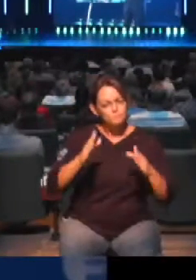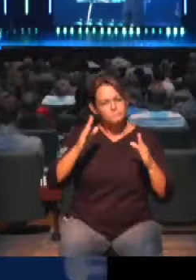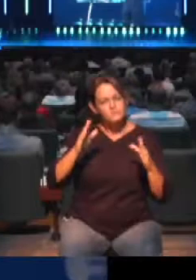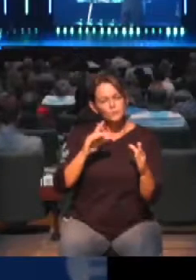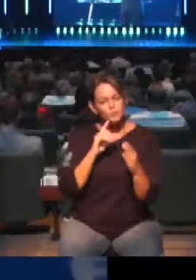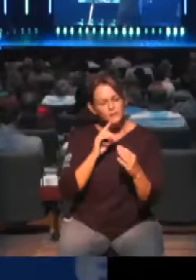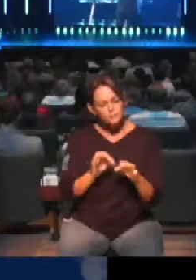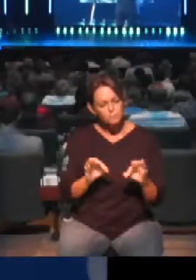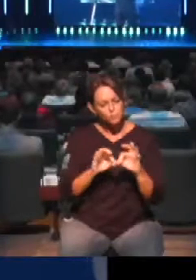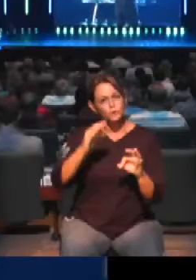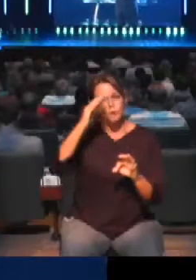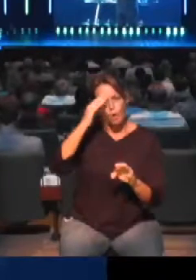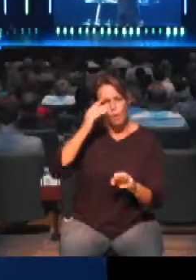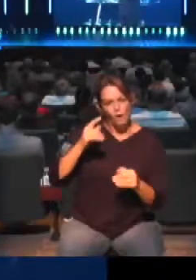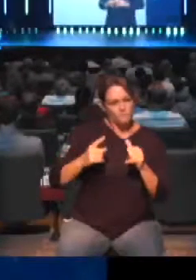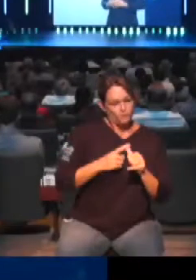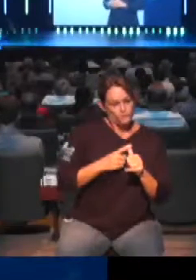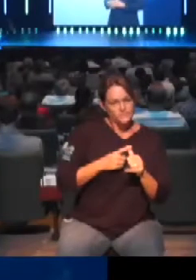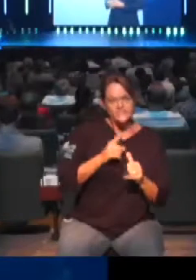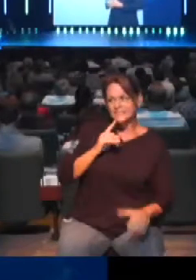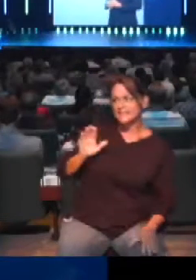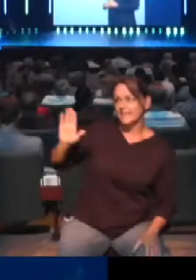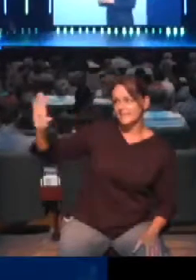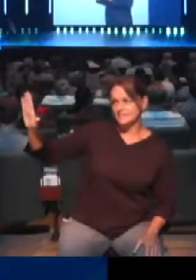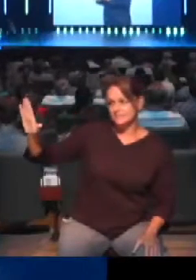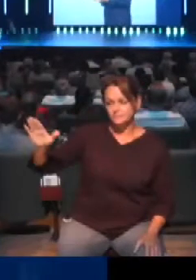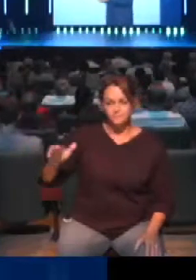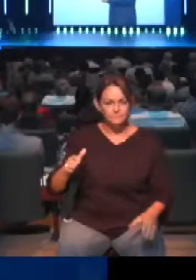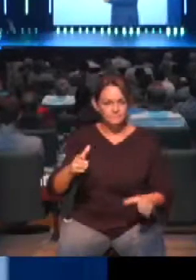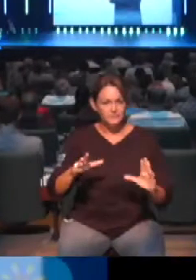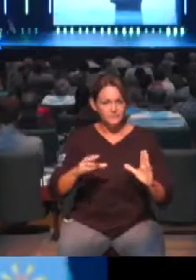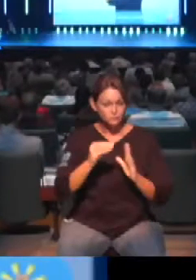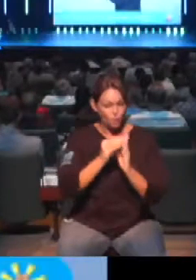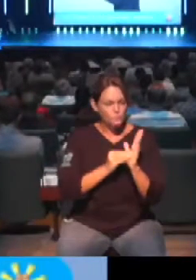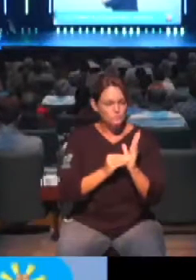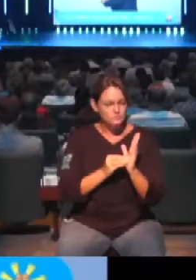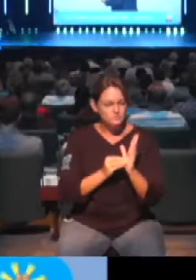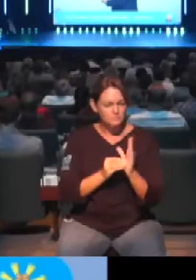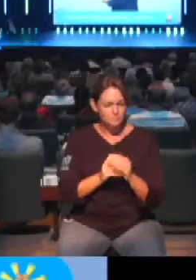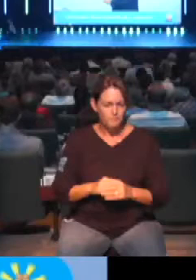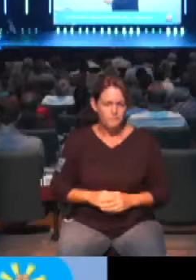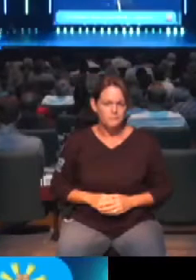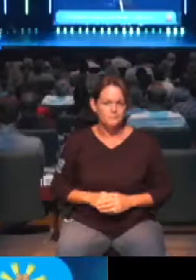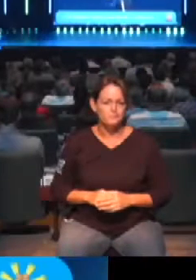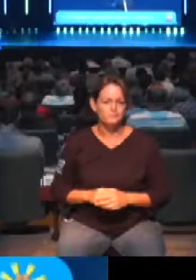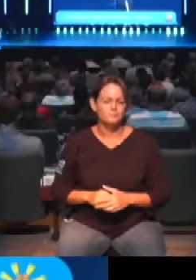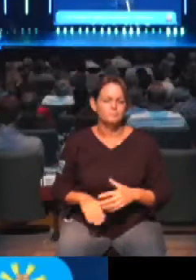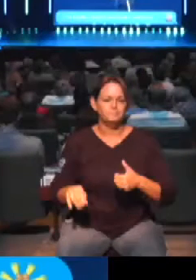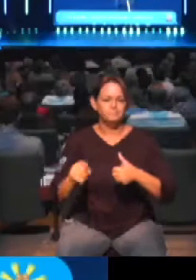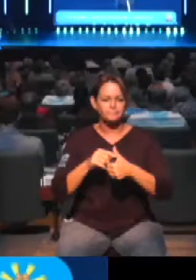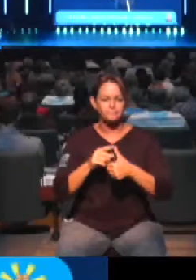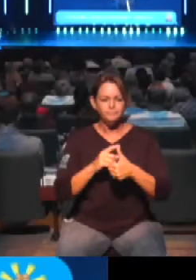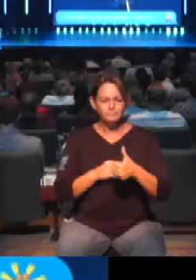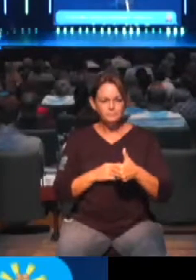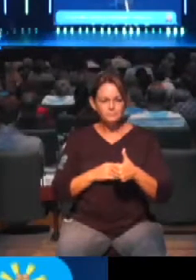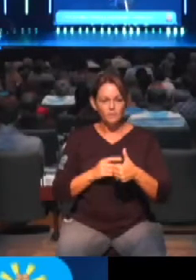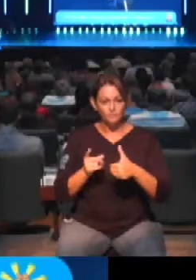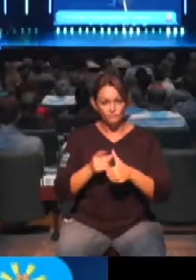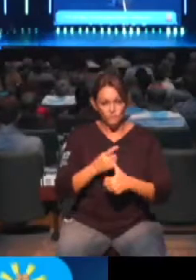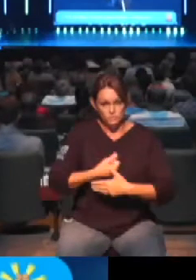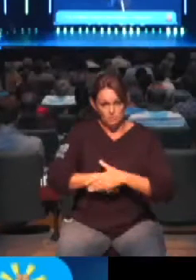notes, I want you to write these down. So here's the first one. The firstborn must